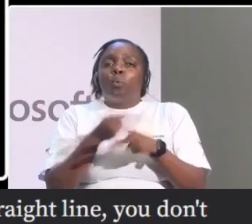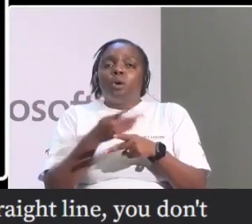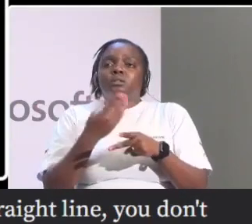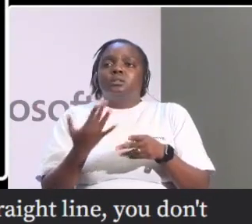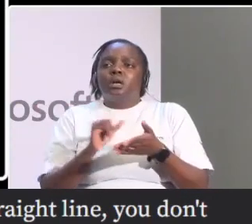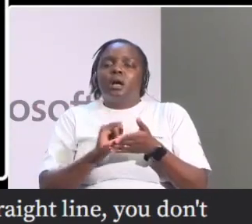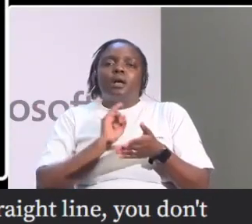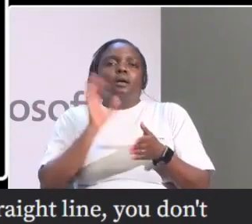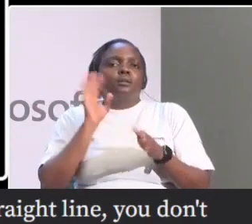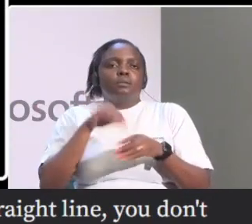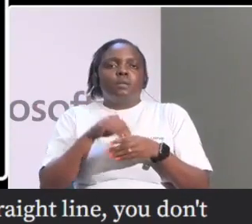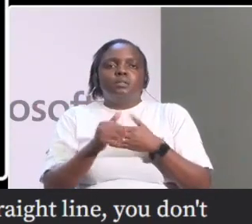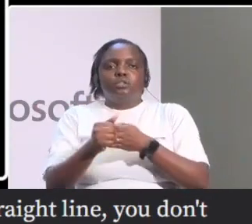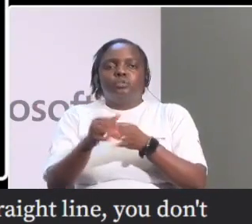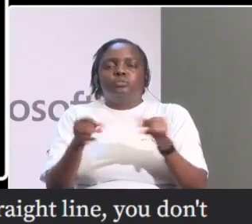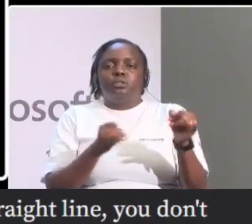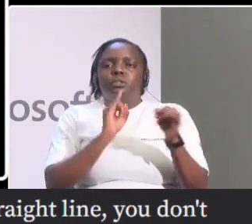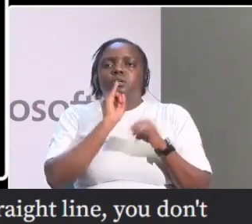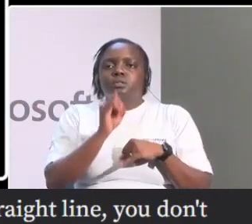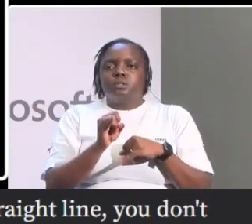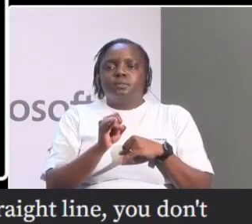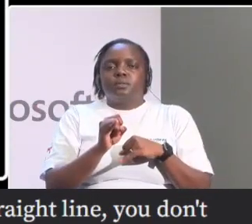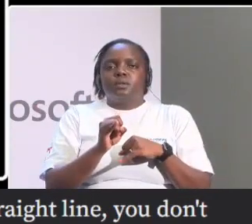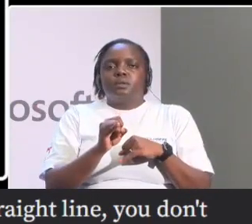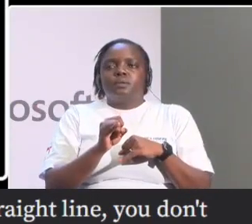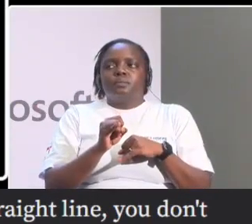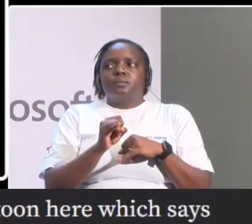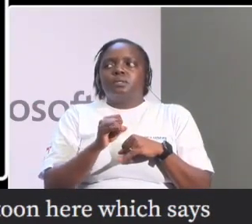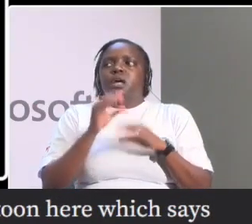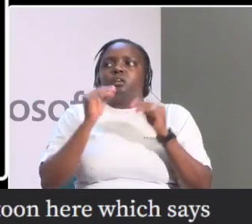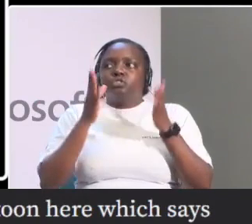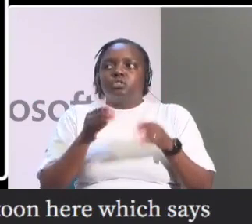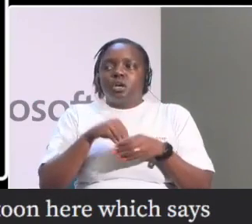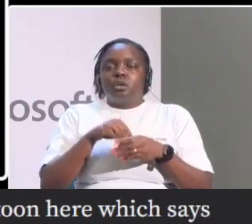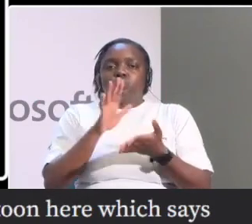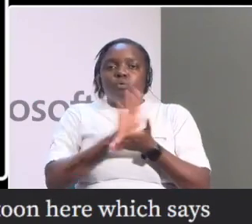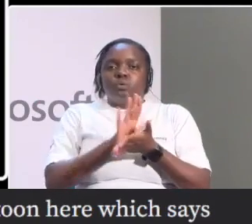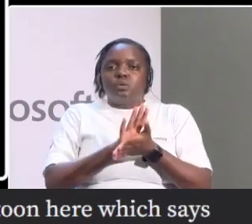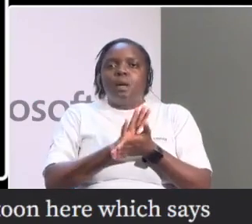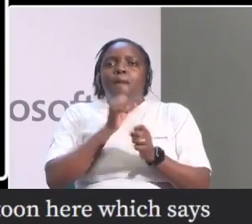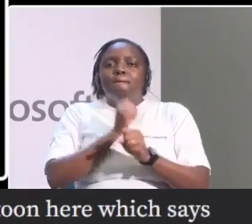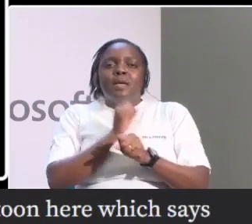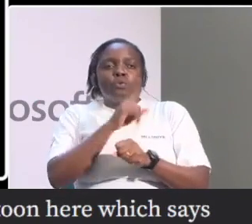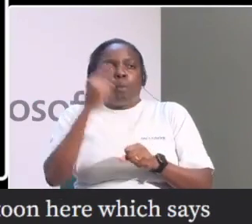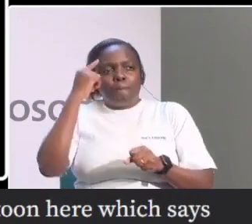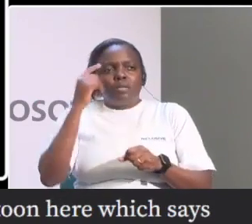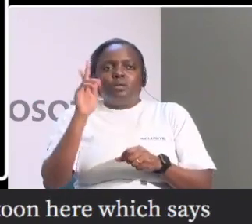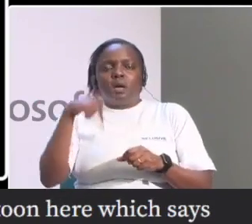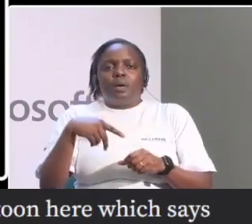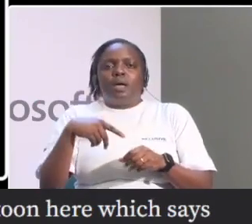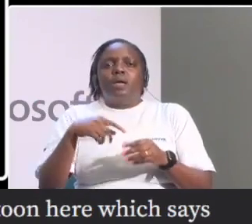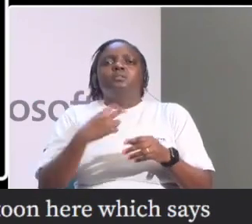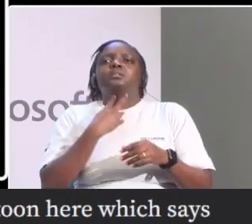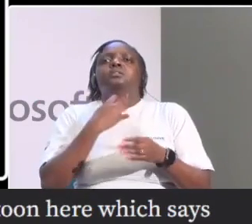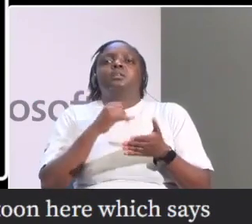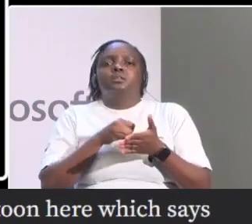in my leadership journeys is an ex-teacher at school saying, "Make your mind up and stick to it, even if you're wrong,